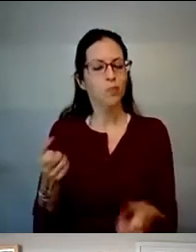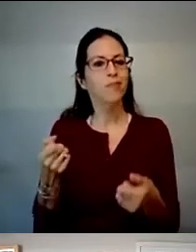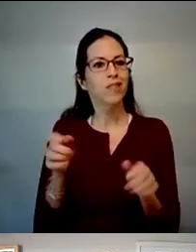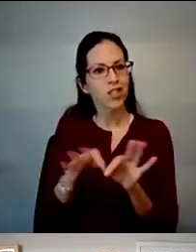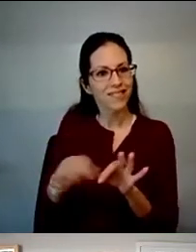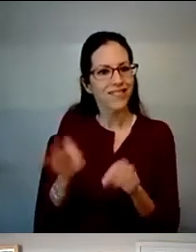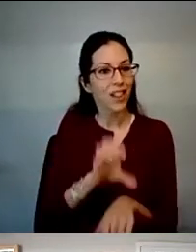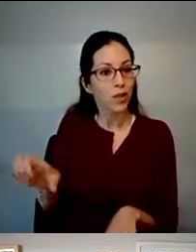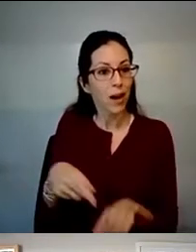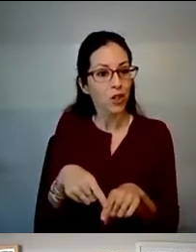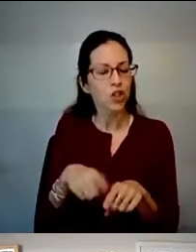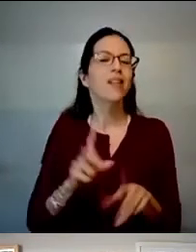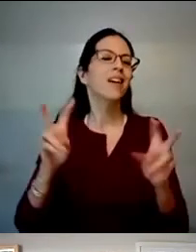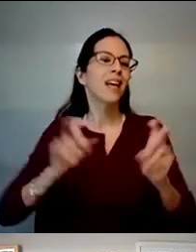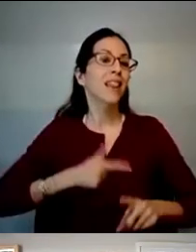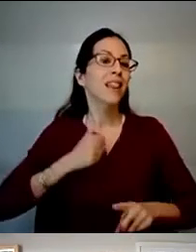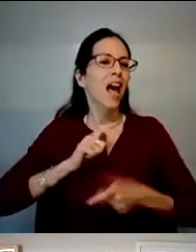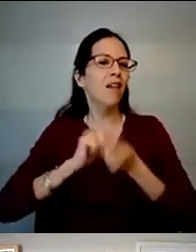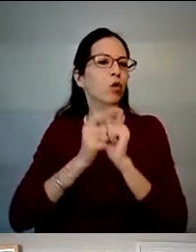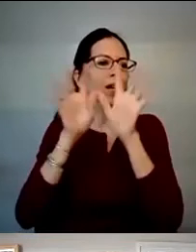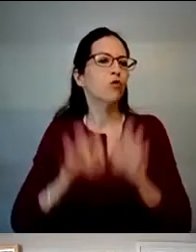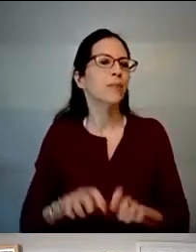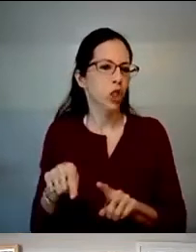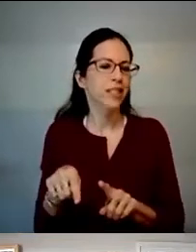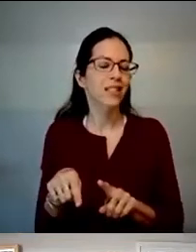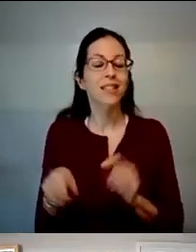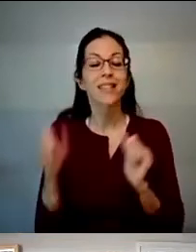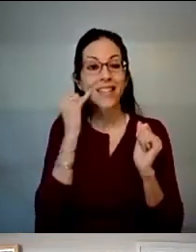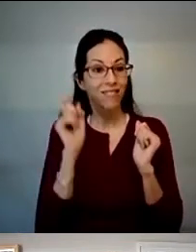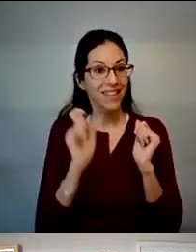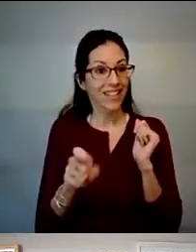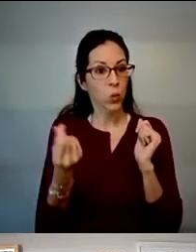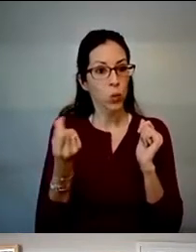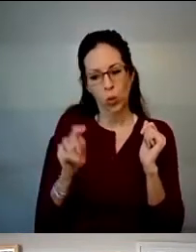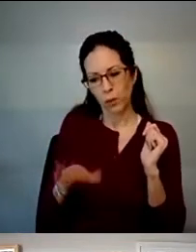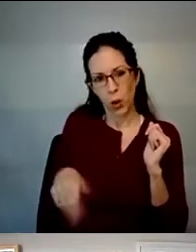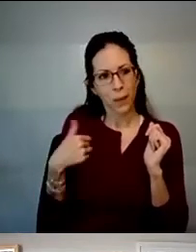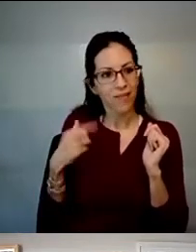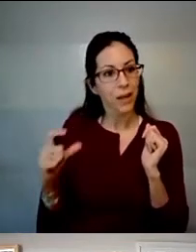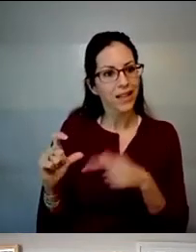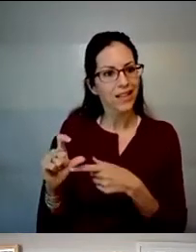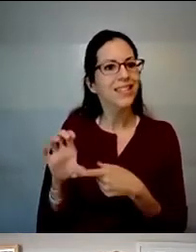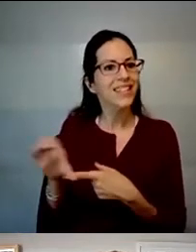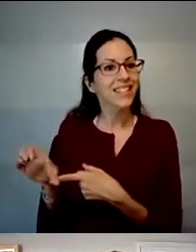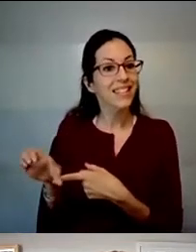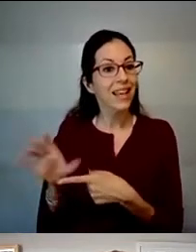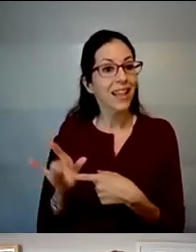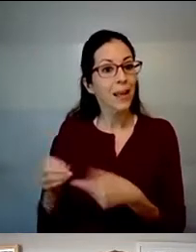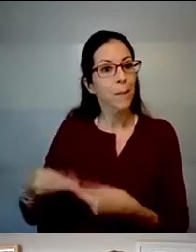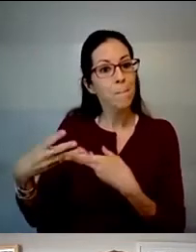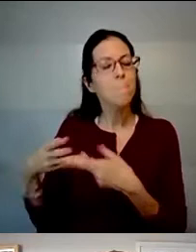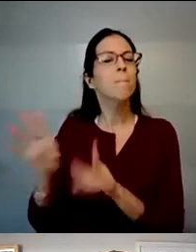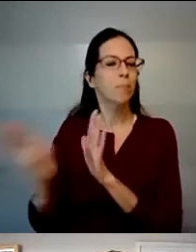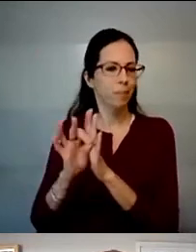In order to turn this on or off, you can click the CC button in the menu at the bottom of your screen. We also have